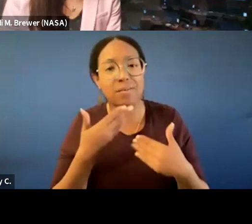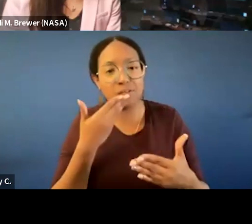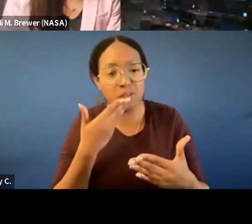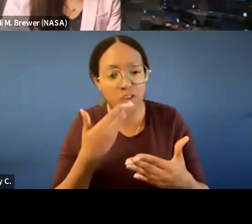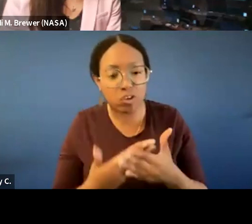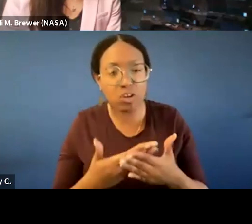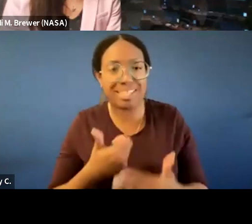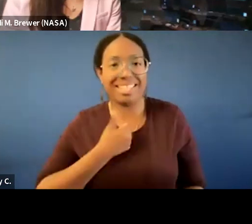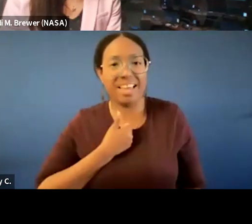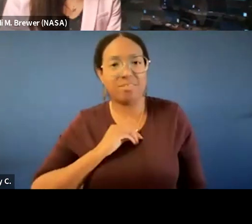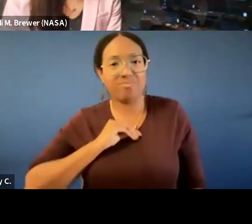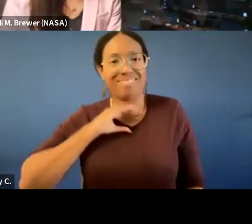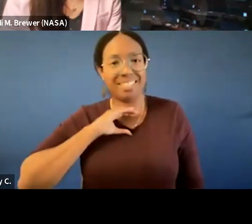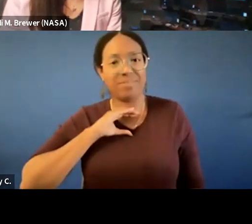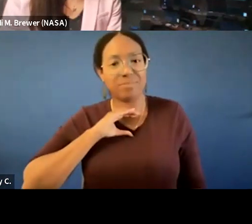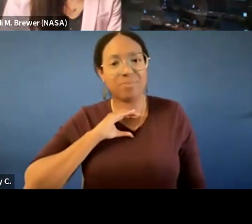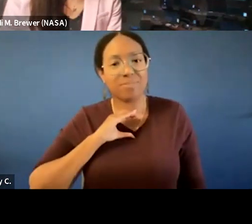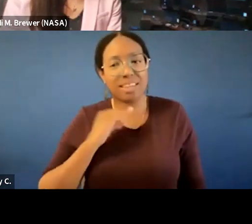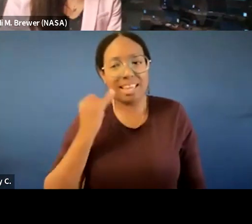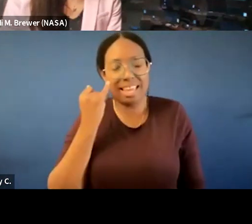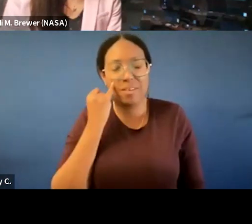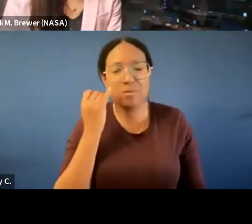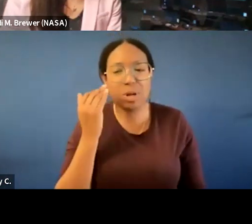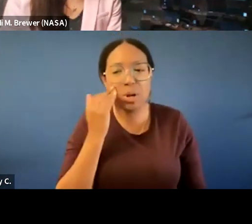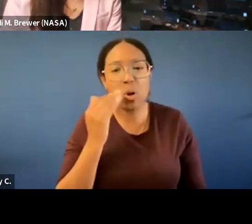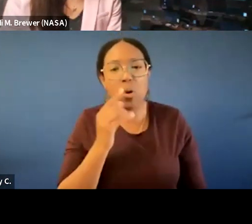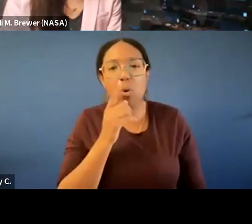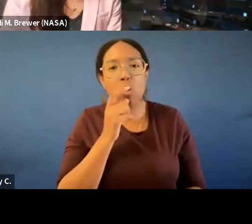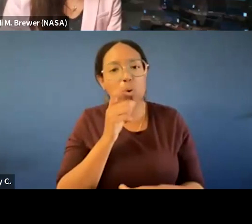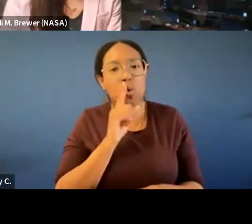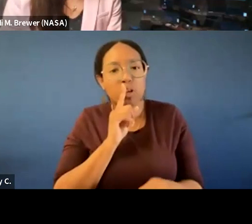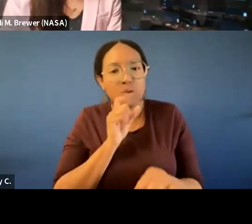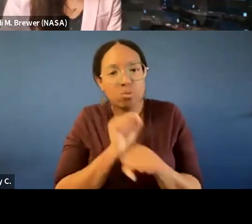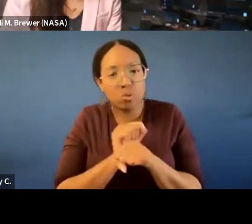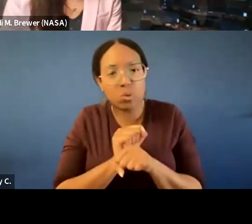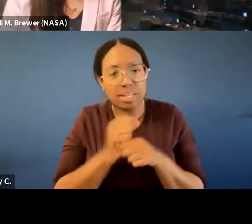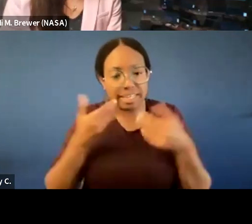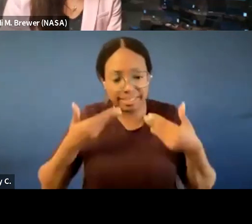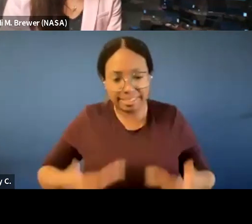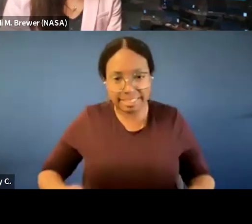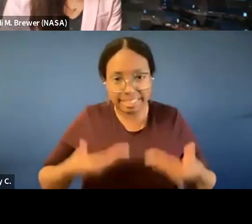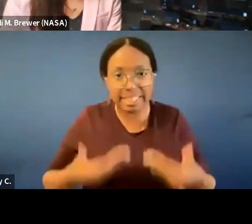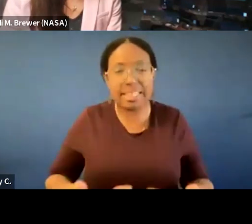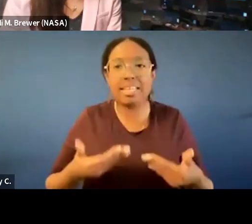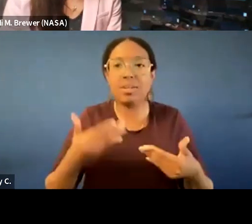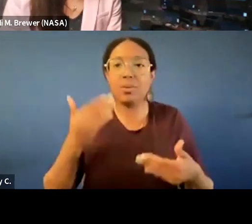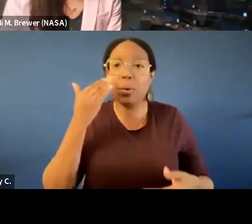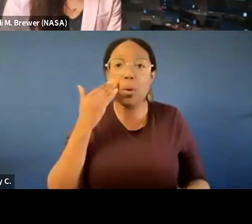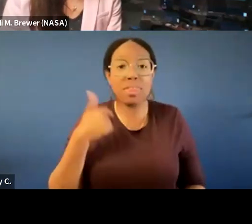lot of that. If we truly knew who we were and knew that we were very special,